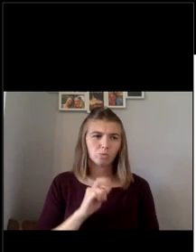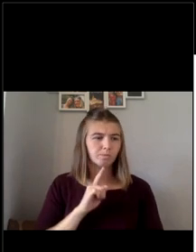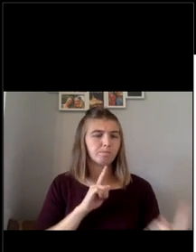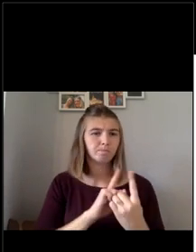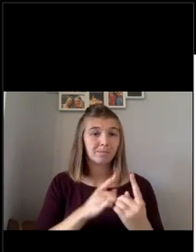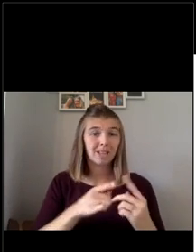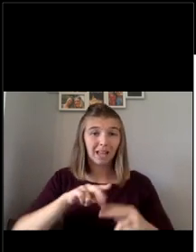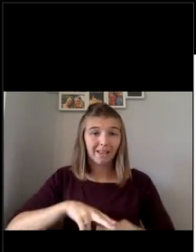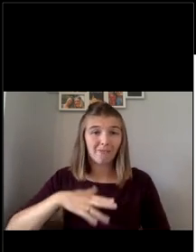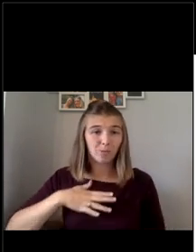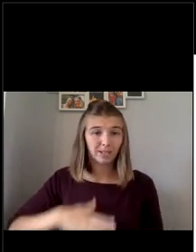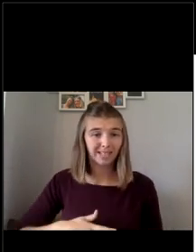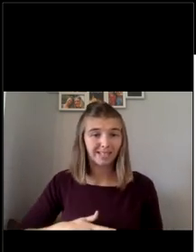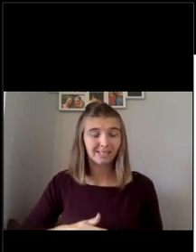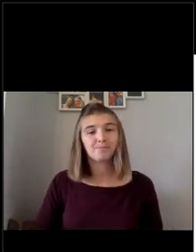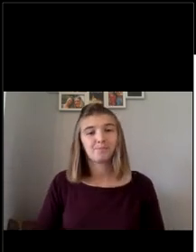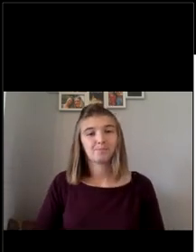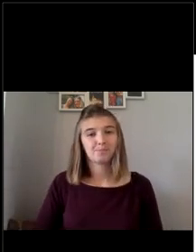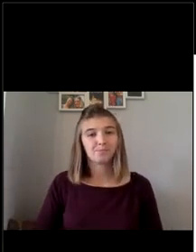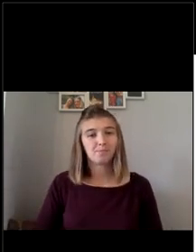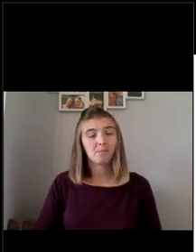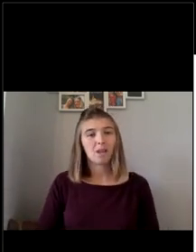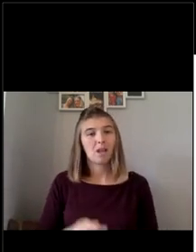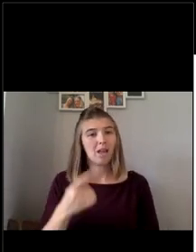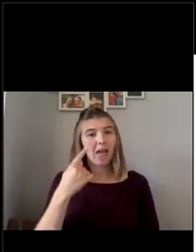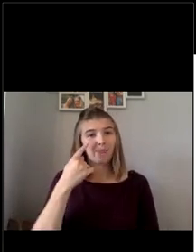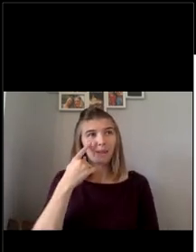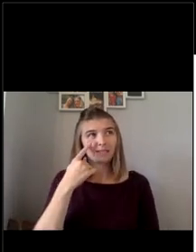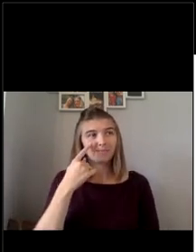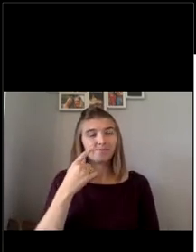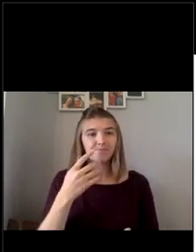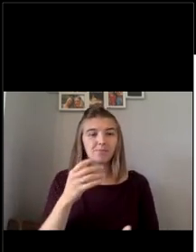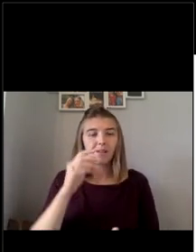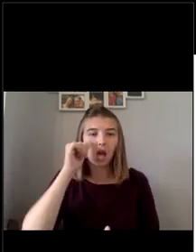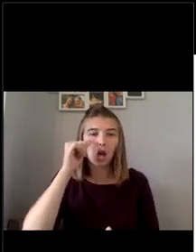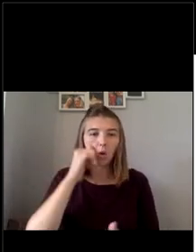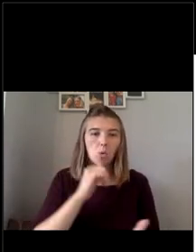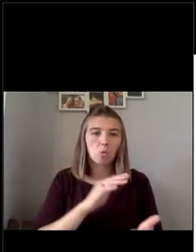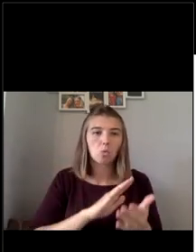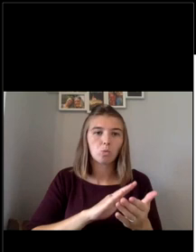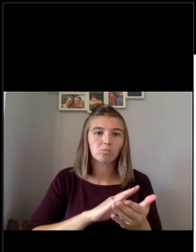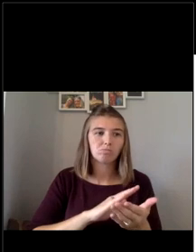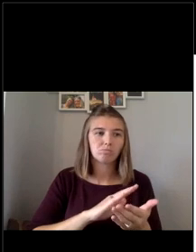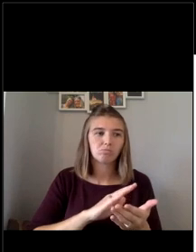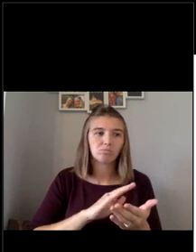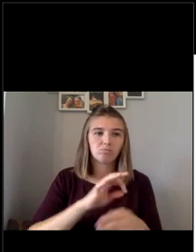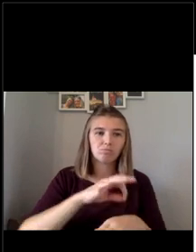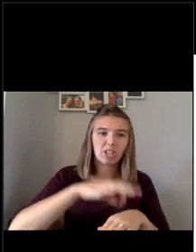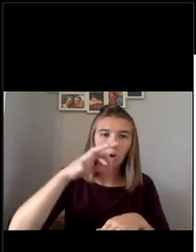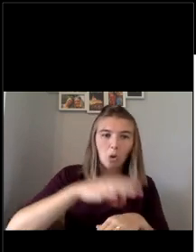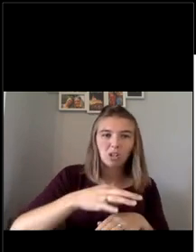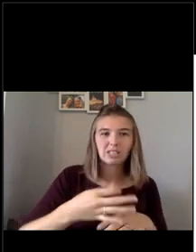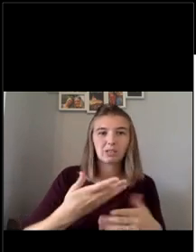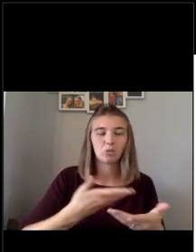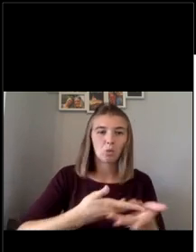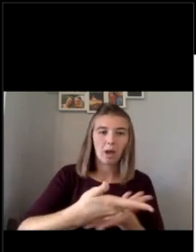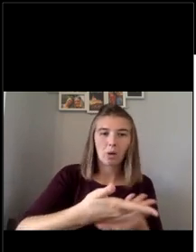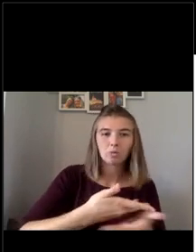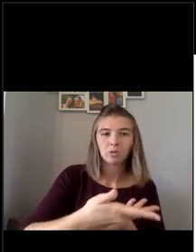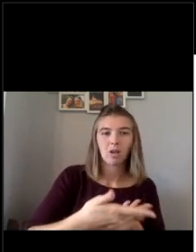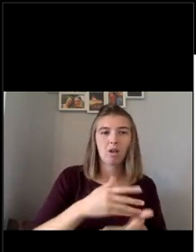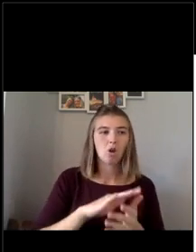but hopefully moving forward, institutions realize that and make that a priority. But really, you know, don't wait till things get